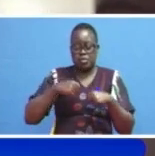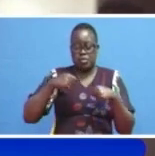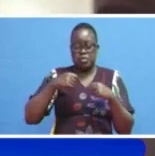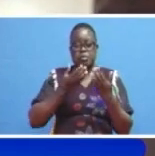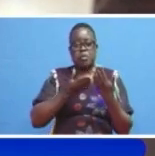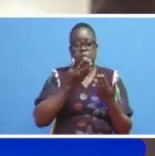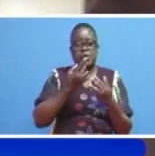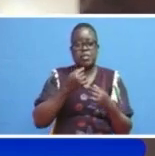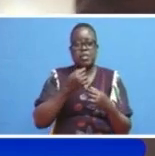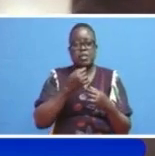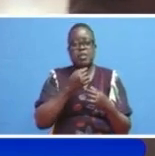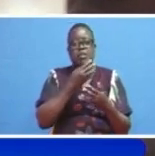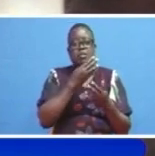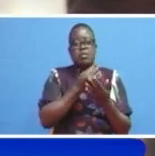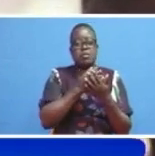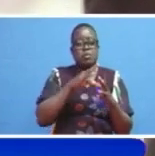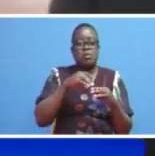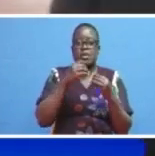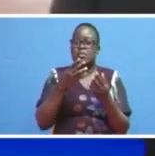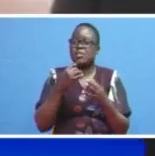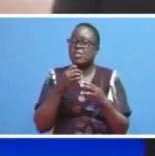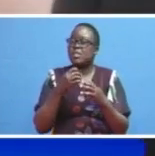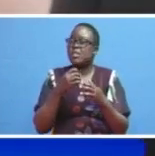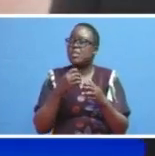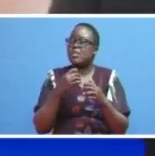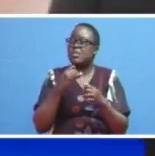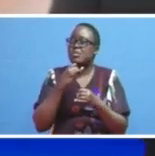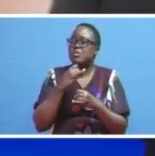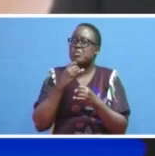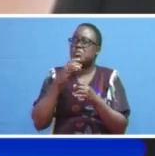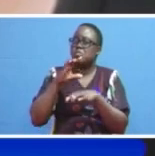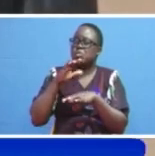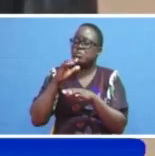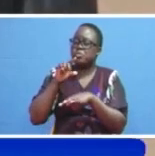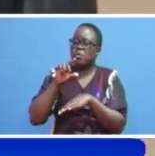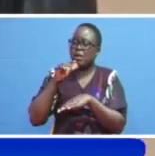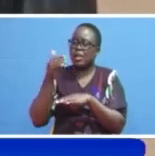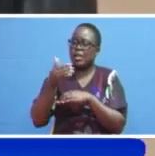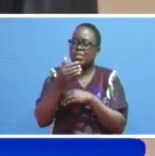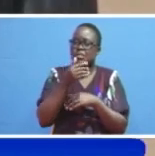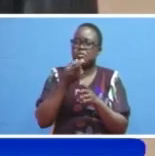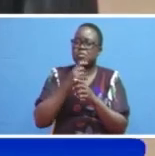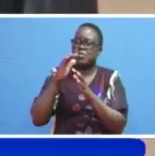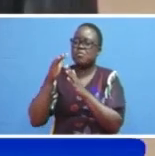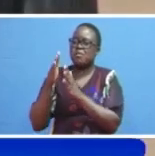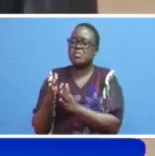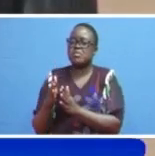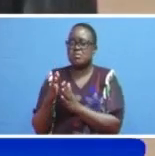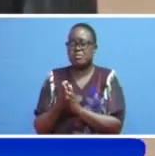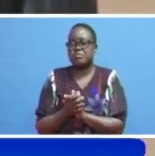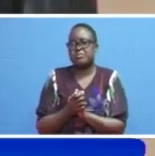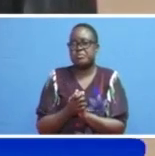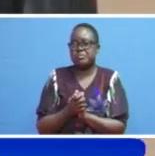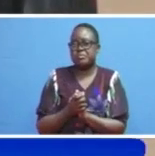liu wa serikali mana nengwe molo otokuwa kuwasa niambolea ii kuma kui aimi a. That this matter be mentioned on